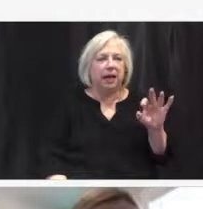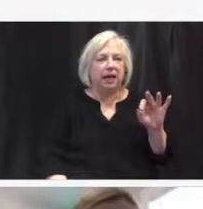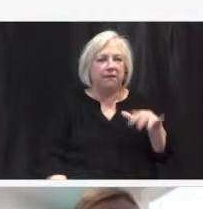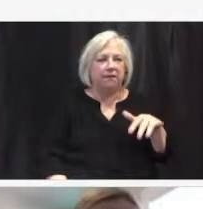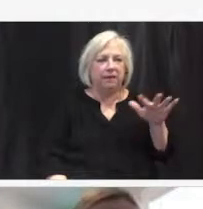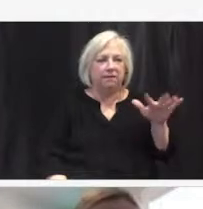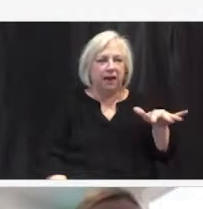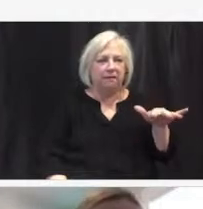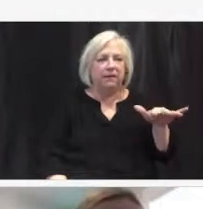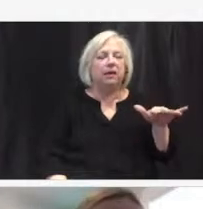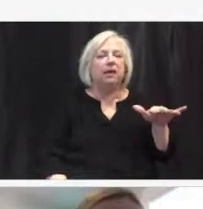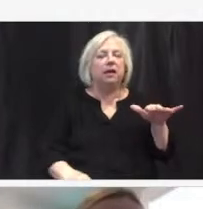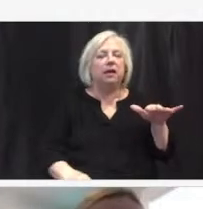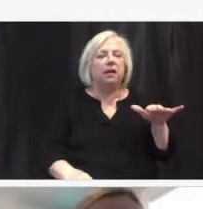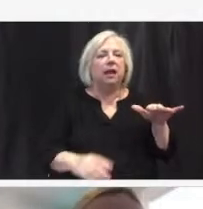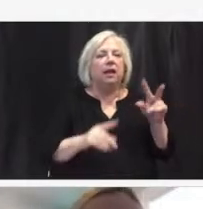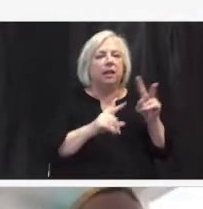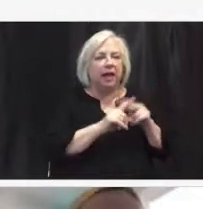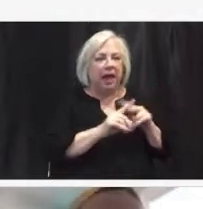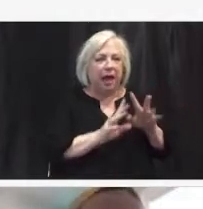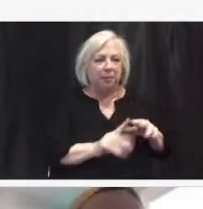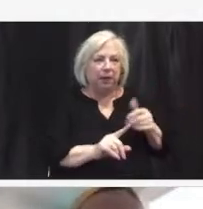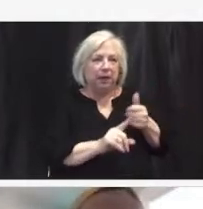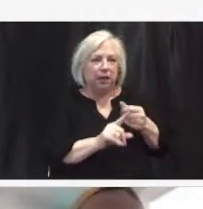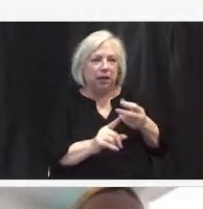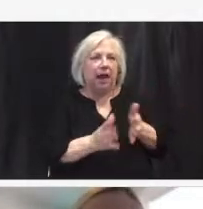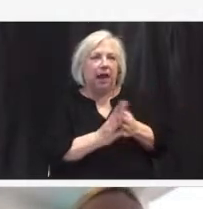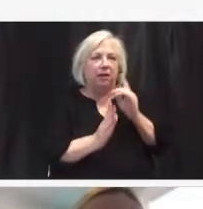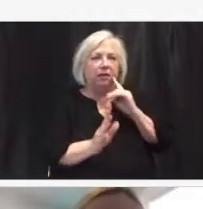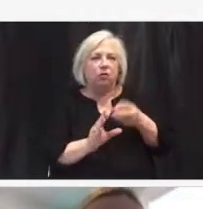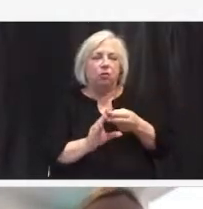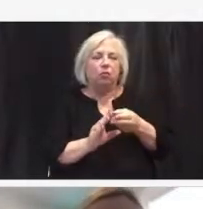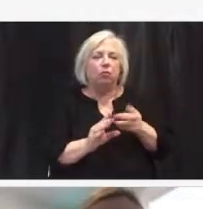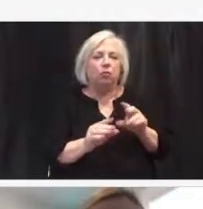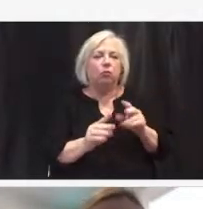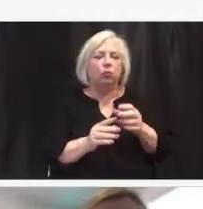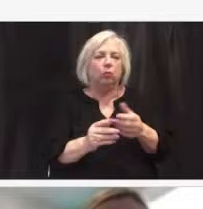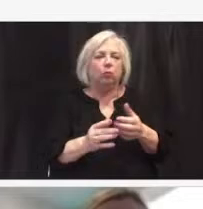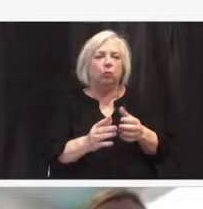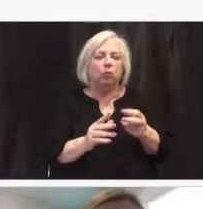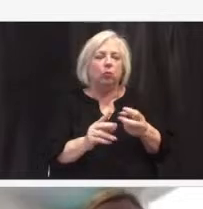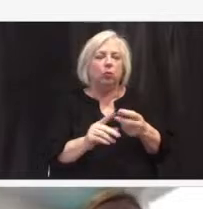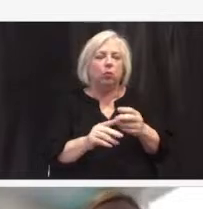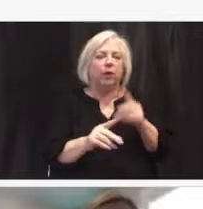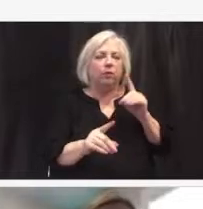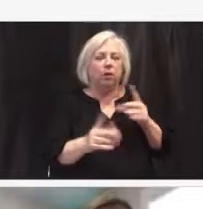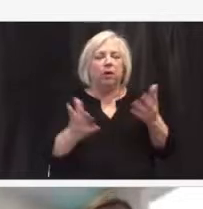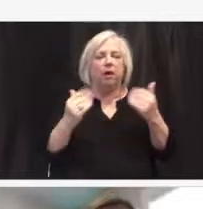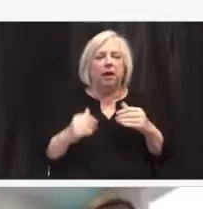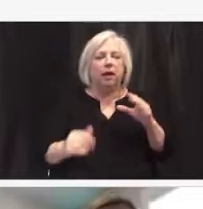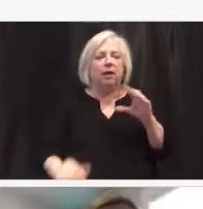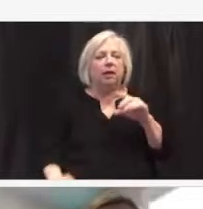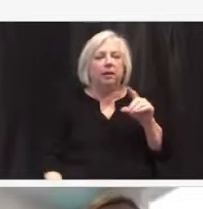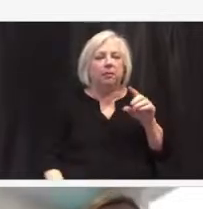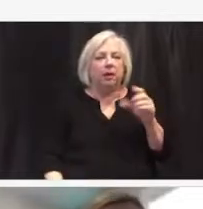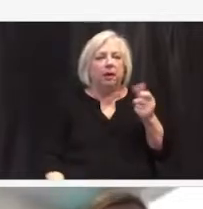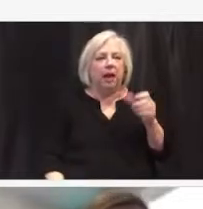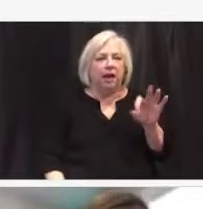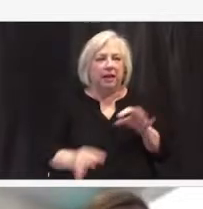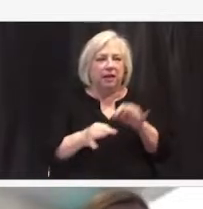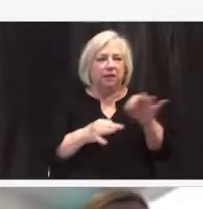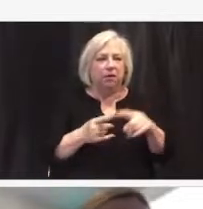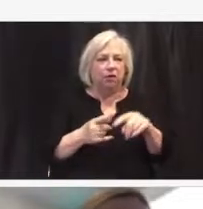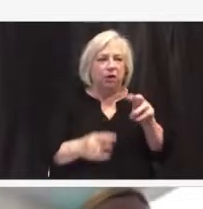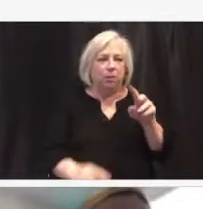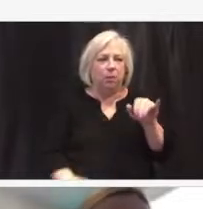Z9955, is being withdrawn at the request of the applicant. And item 14, Z9956, is being deferred to the May